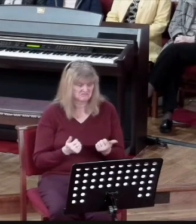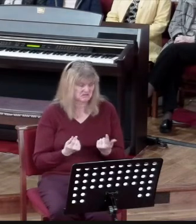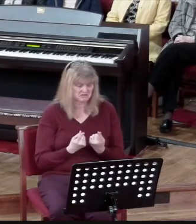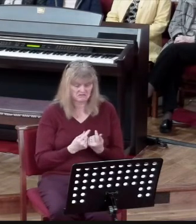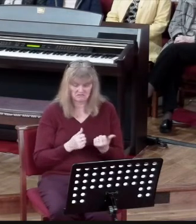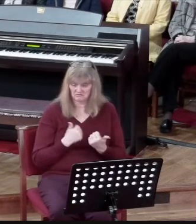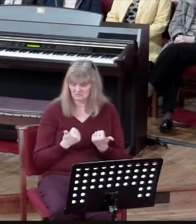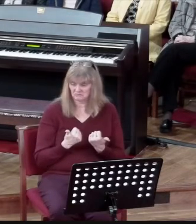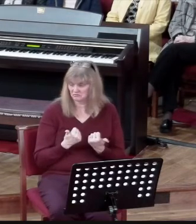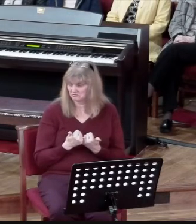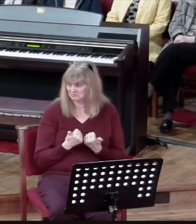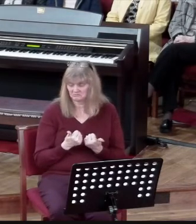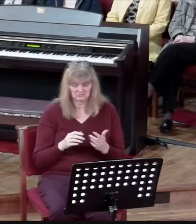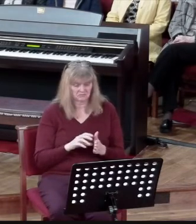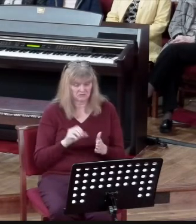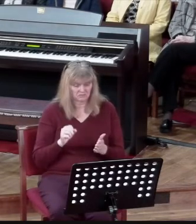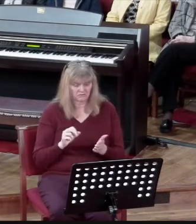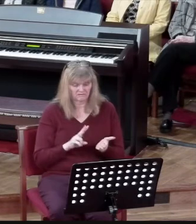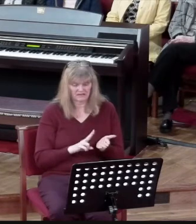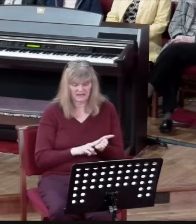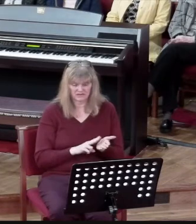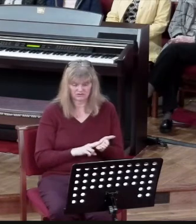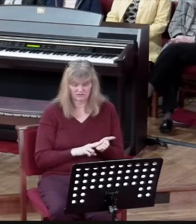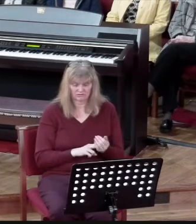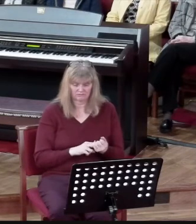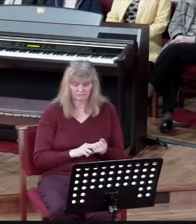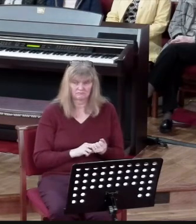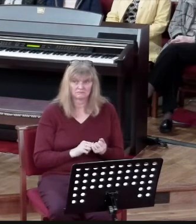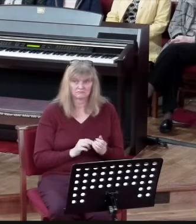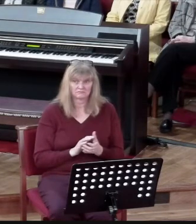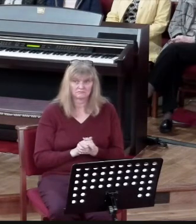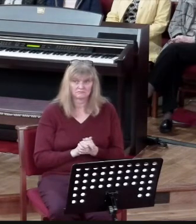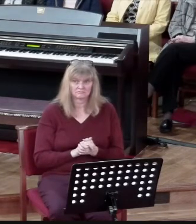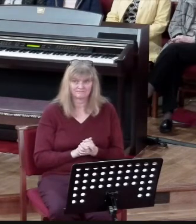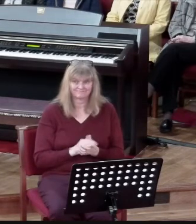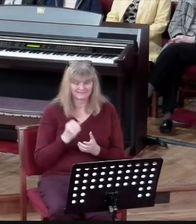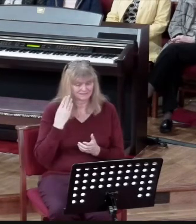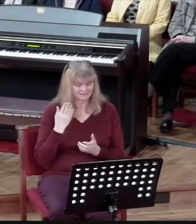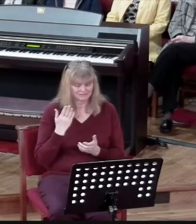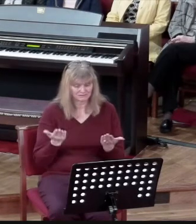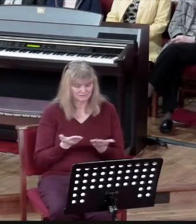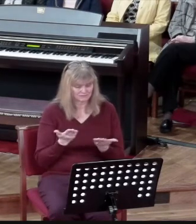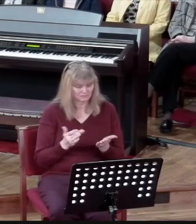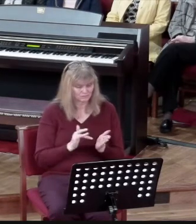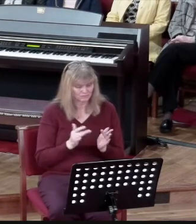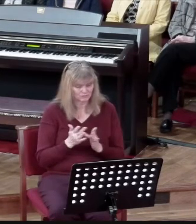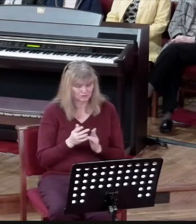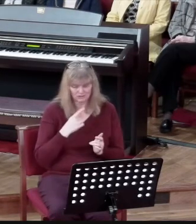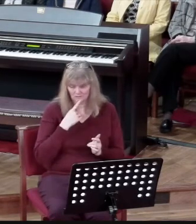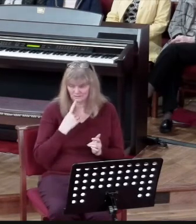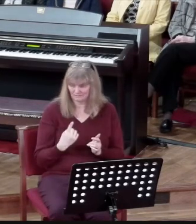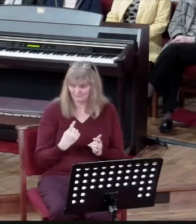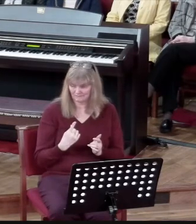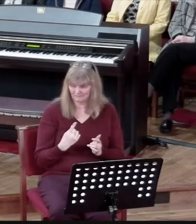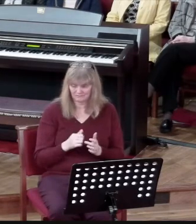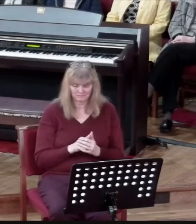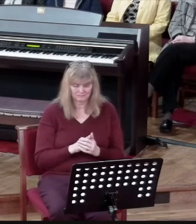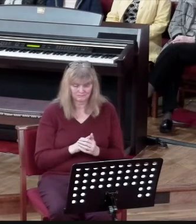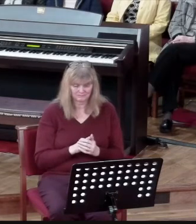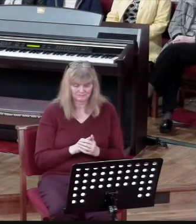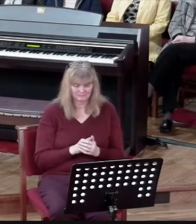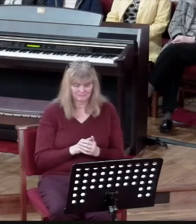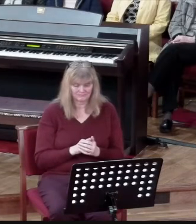Nazareth?" There's another disciple who didn't understand what Jesus was about to begin with. There's James and John, the sons of thunder,